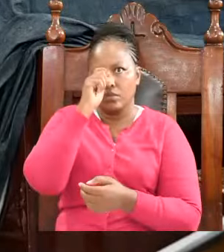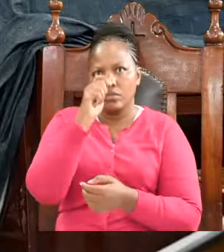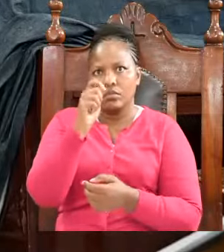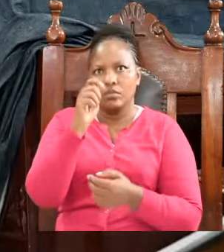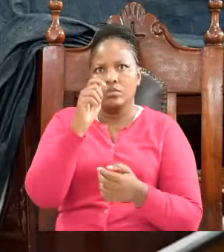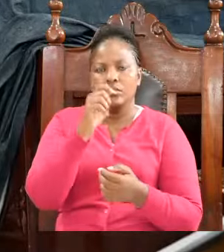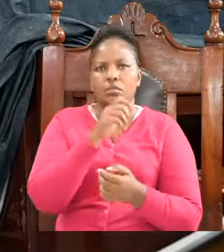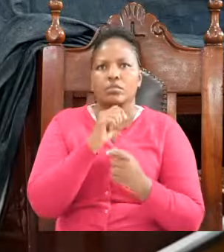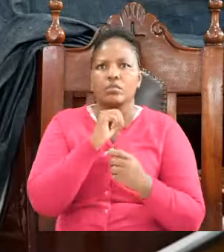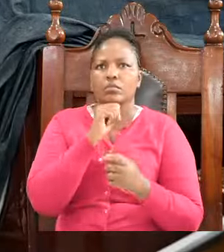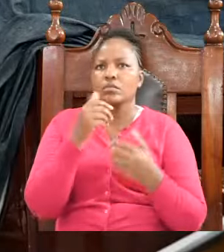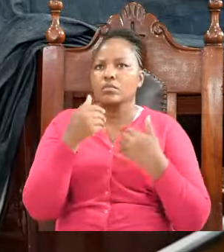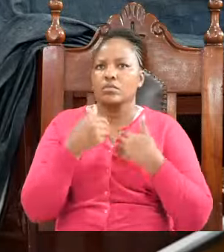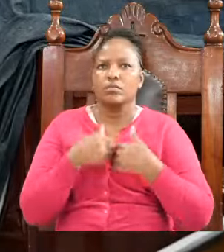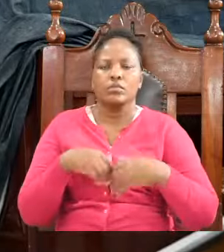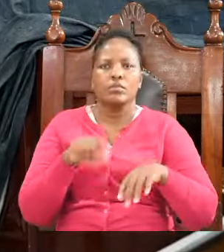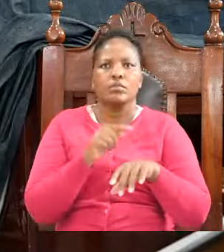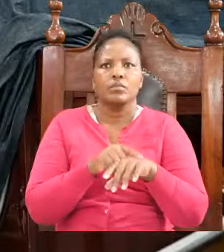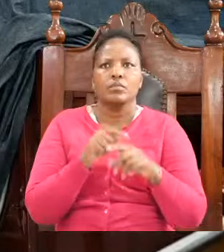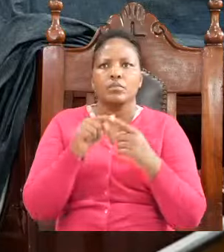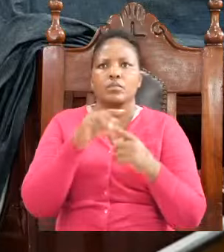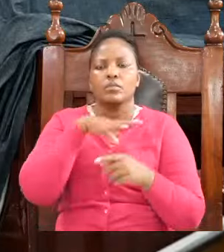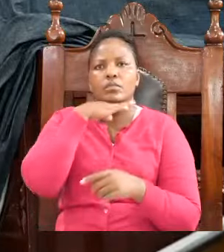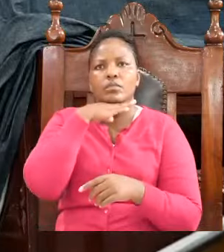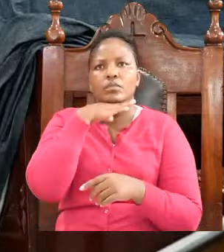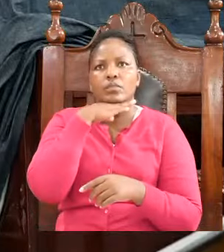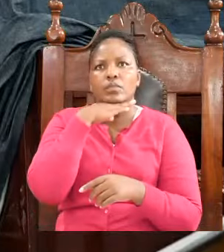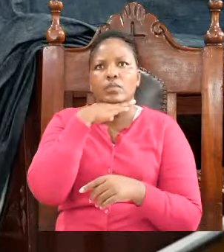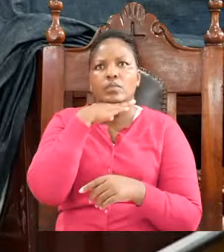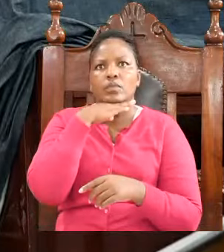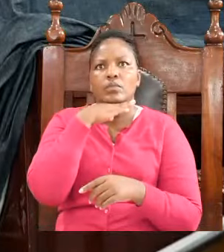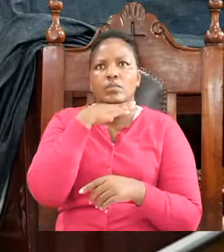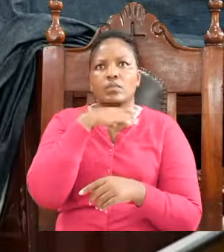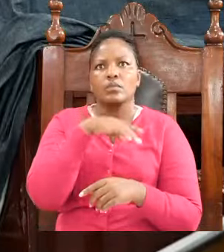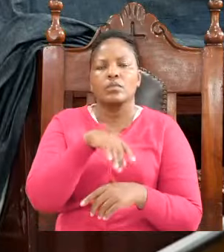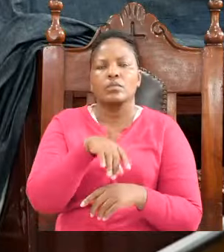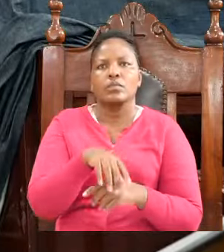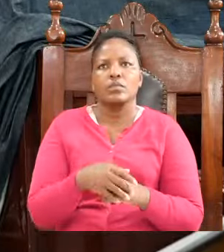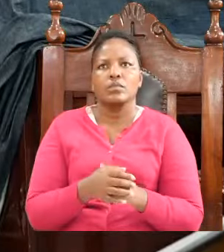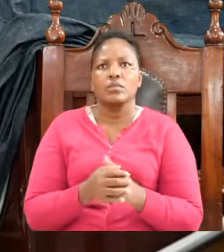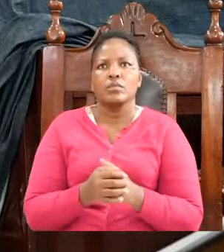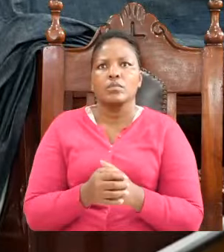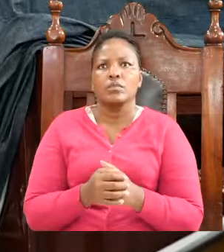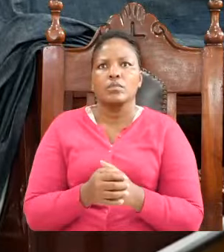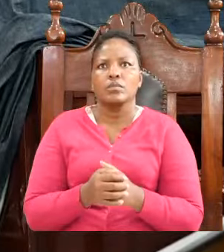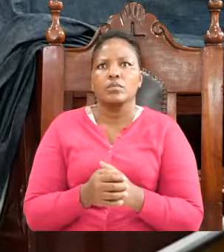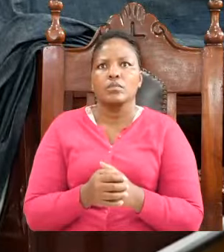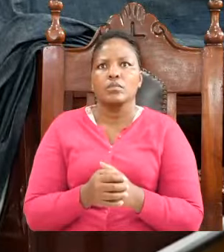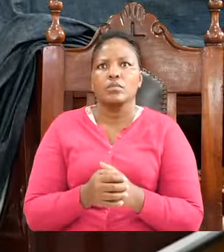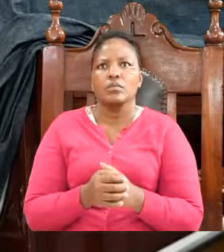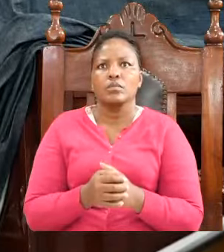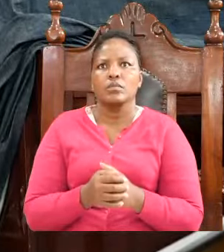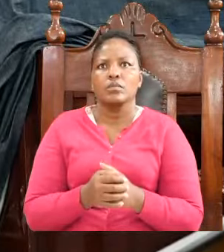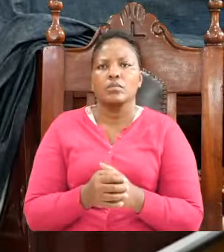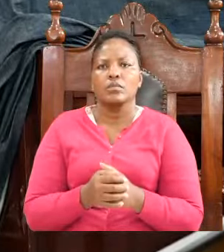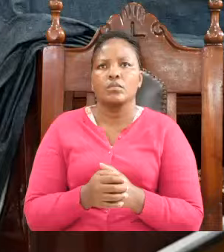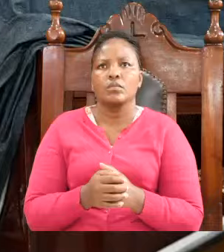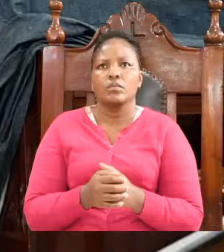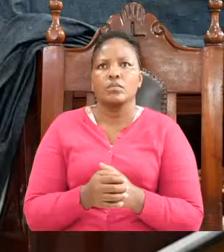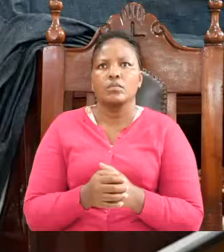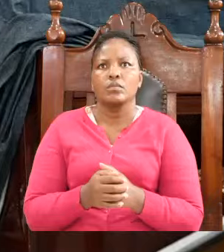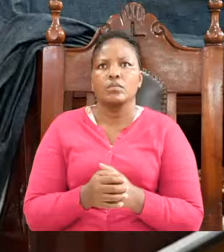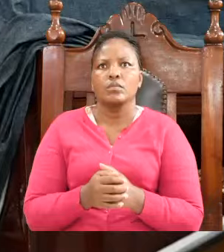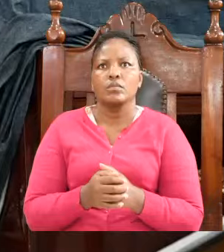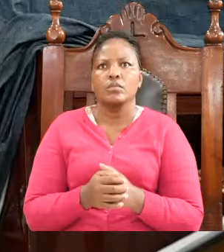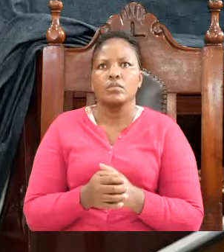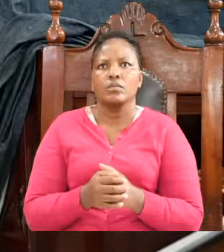honor. And God time to die. Lord, I keep so busy